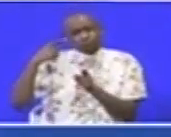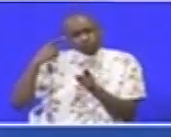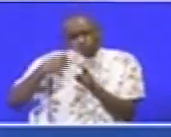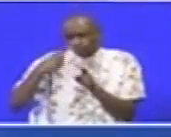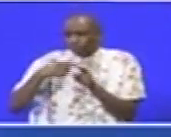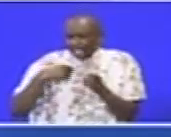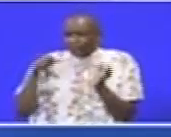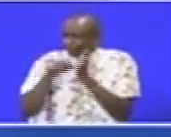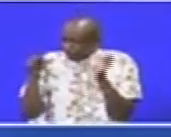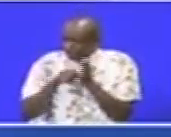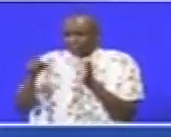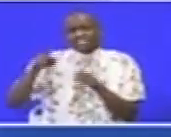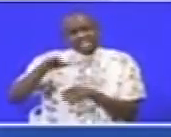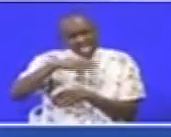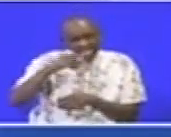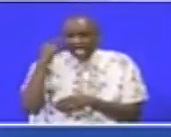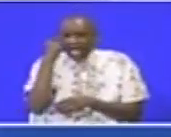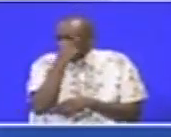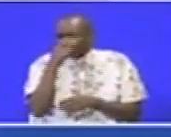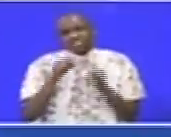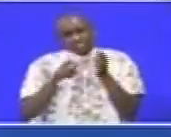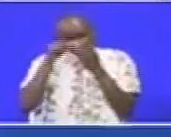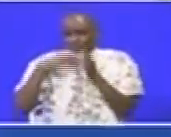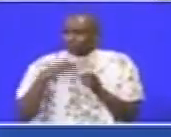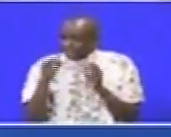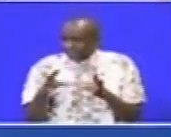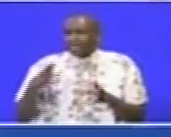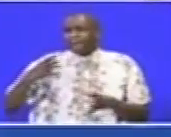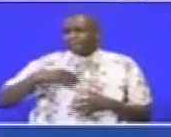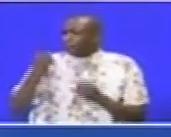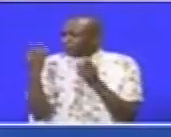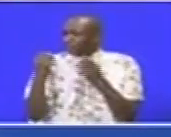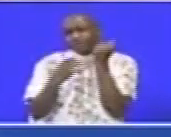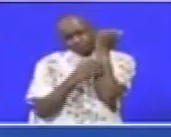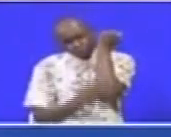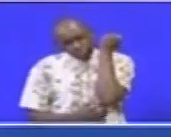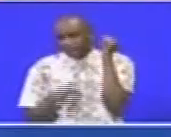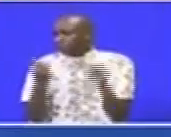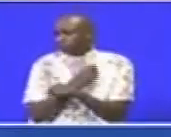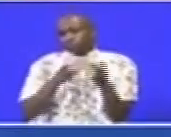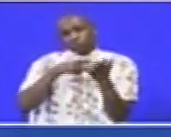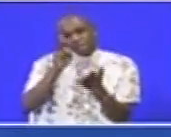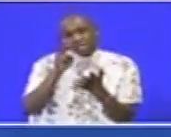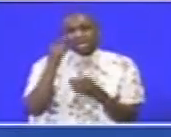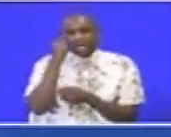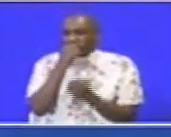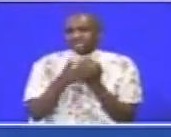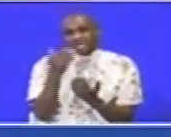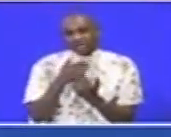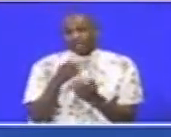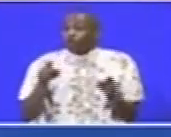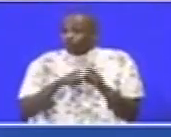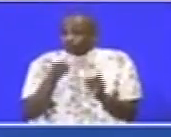care provision in this part of the country, or Nanchi are very poor. They are not able to afford eye care.